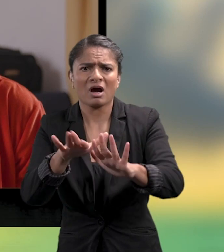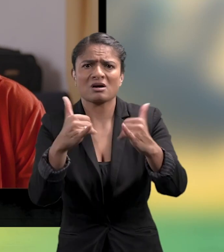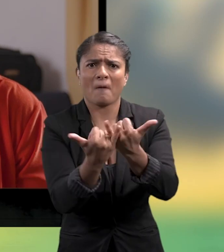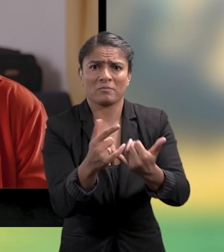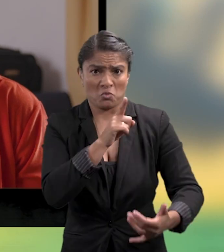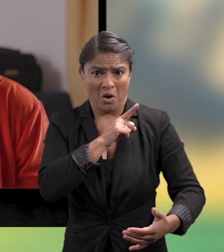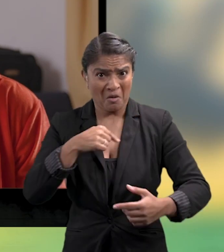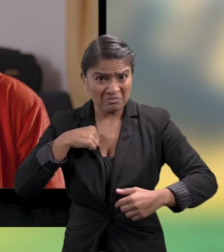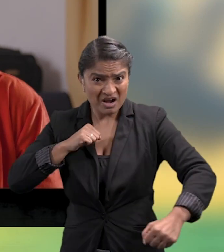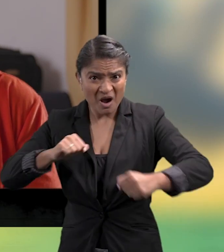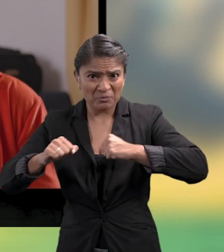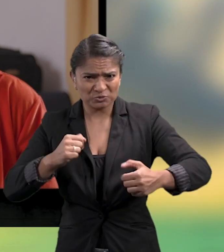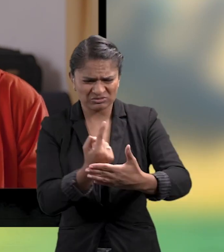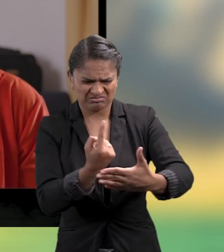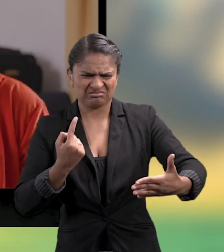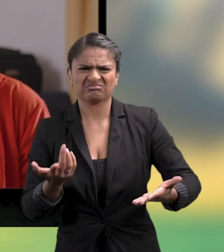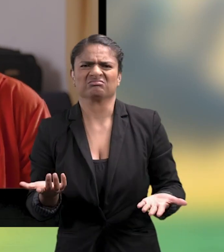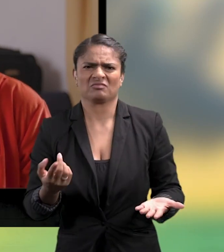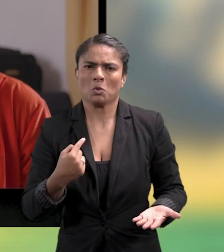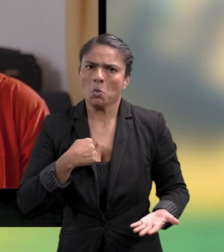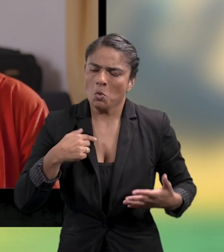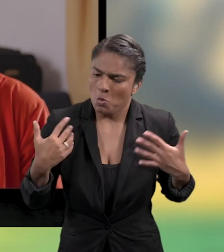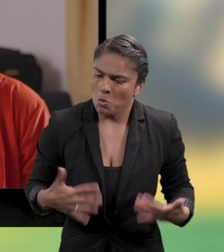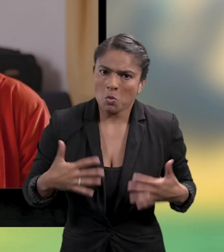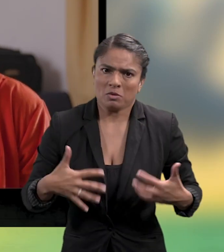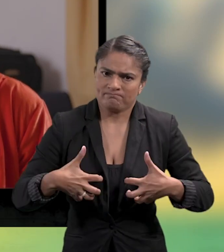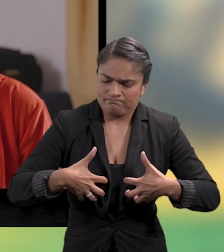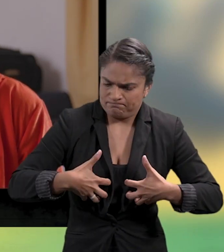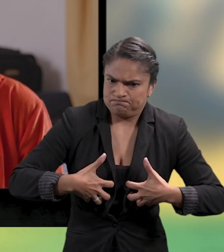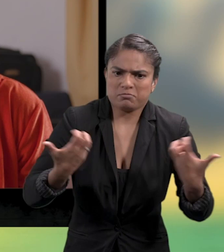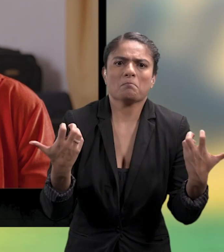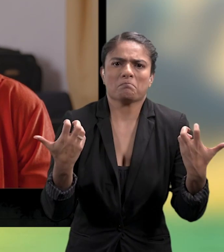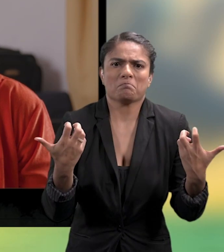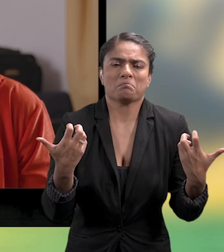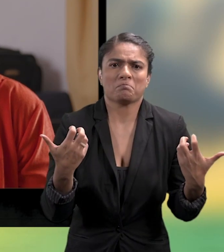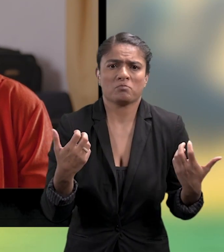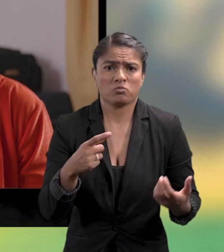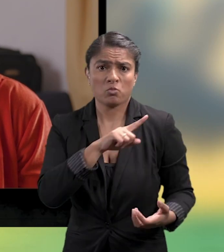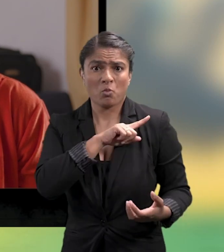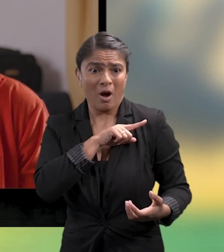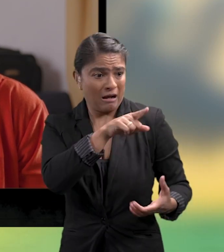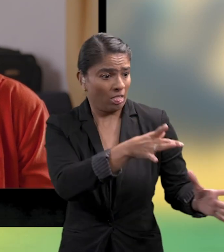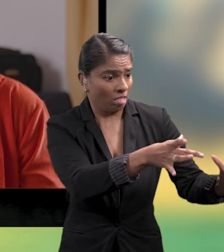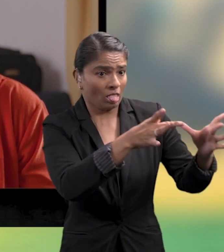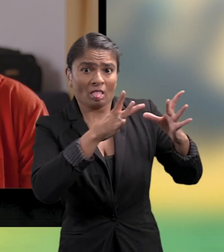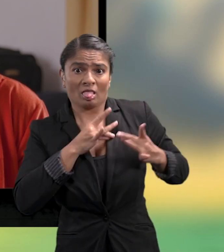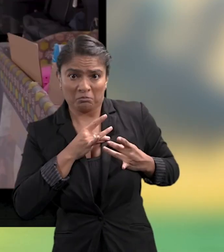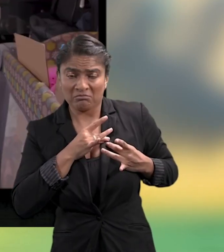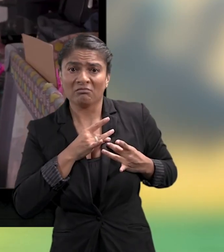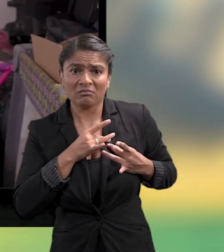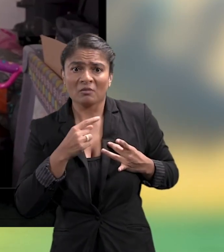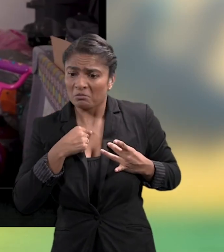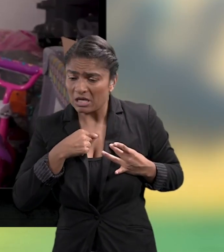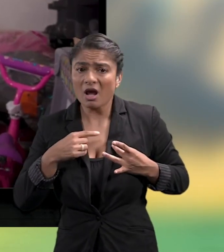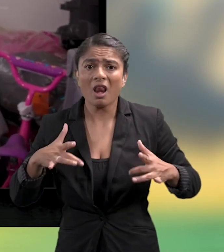company ele, So for me, it makes me angry because this now